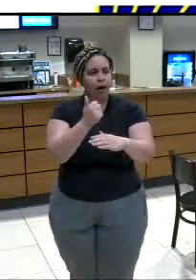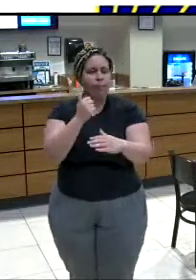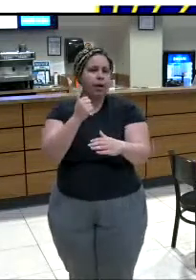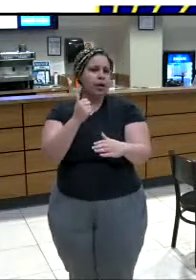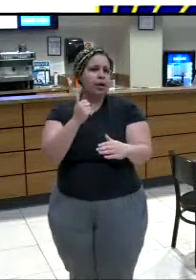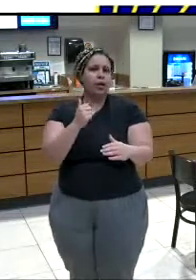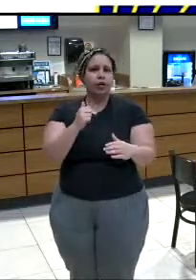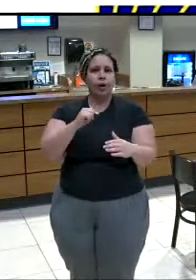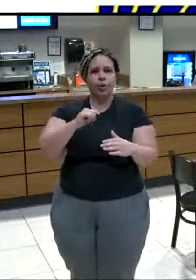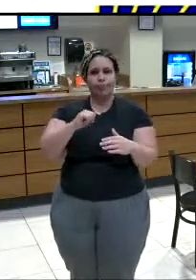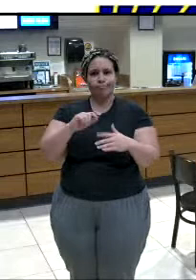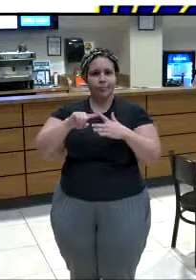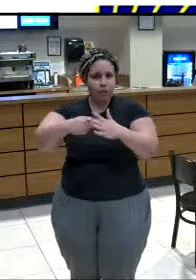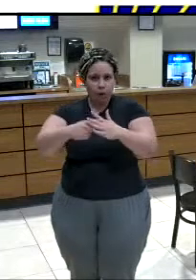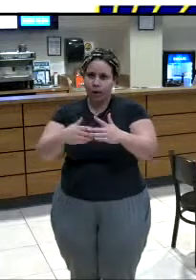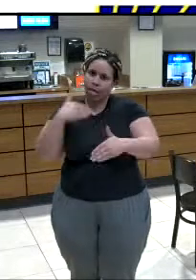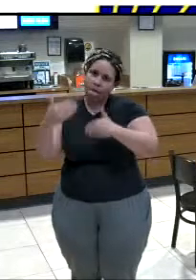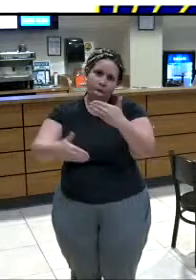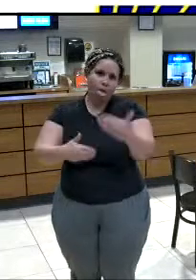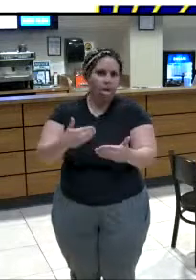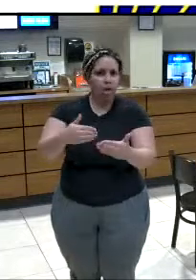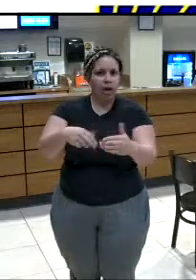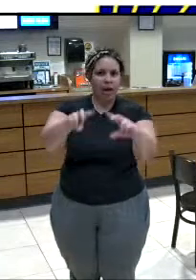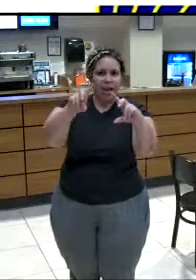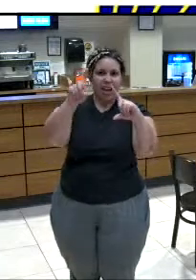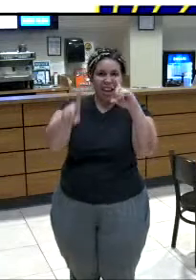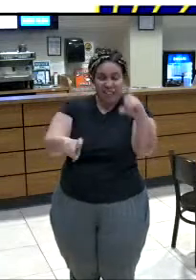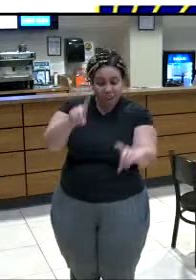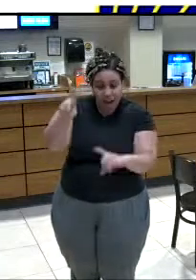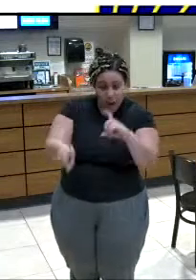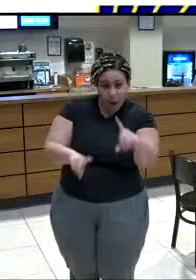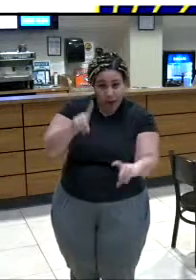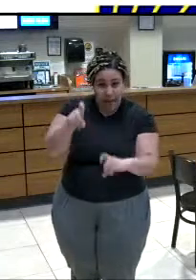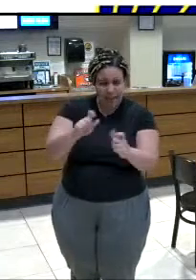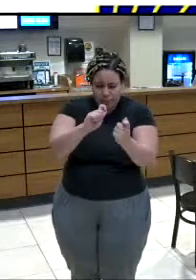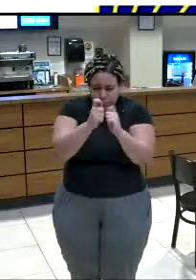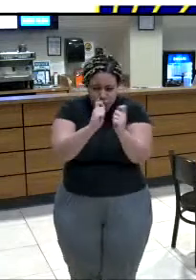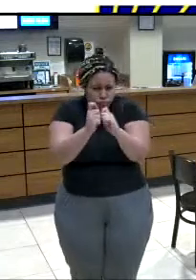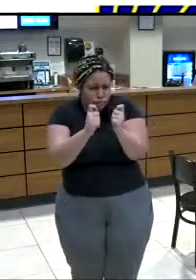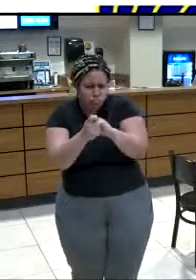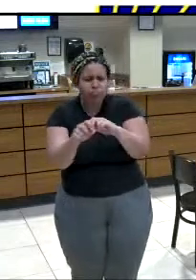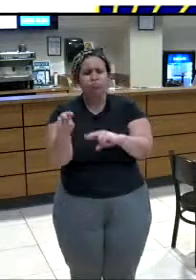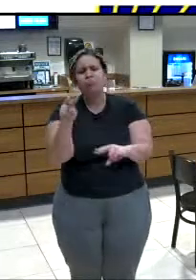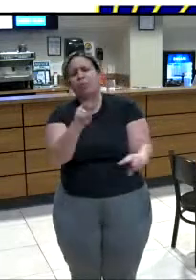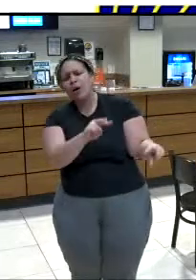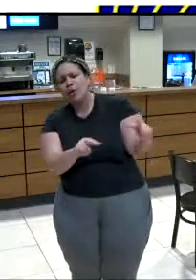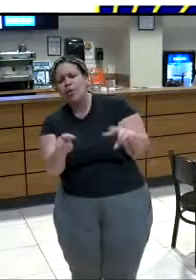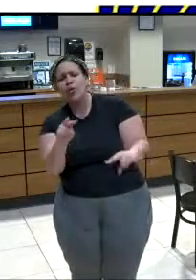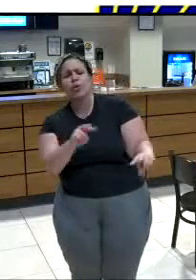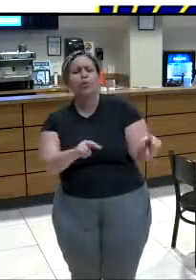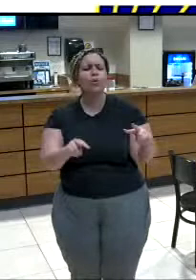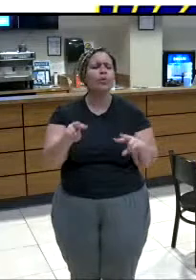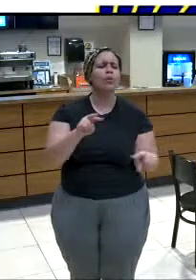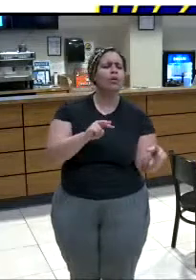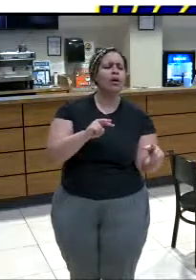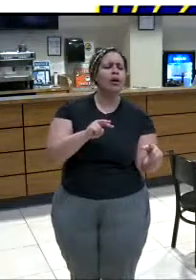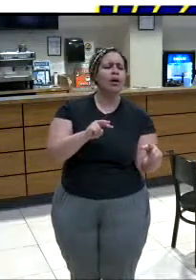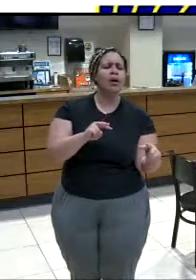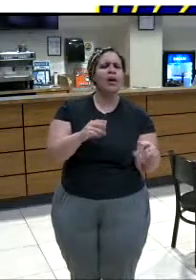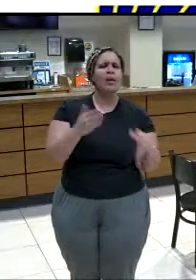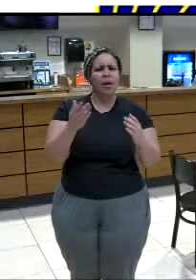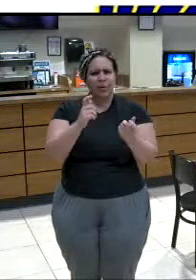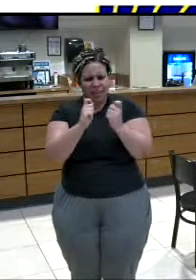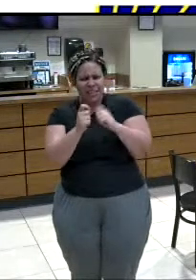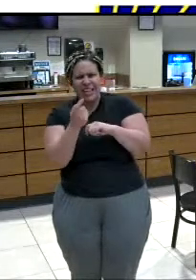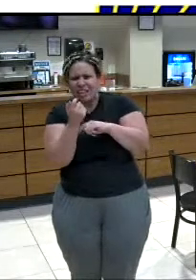it, we evaluated it, we tweaked it, and we're monitoring it, and we might be doing things a little differently based on the data that